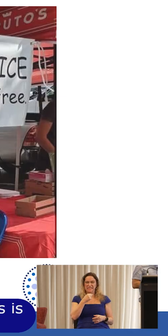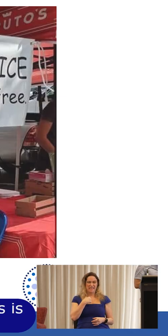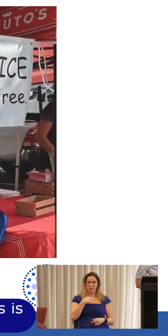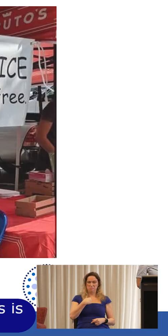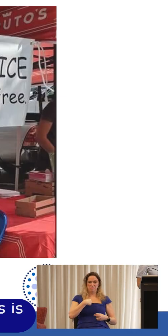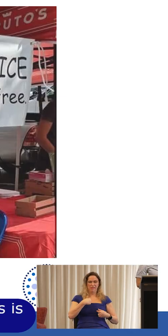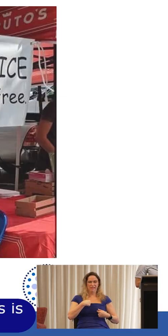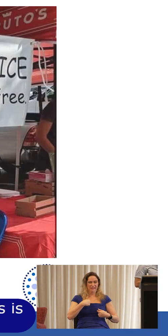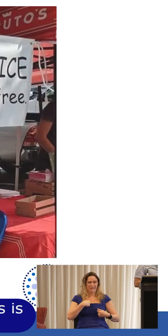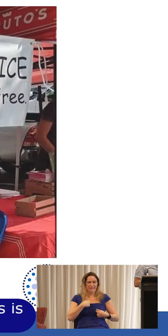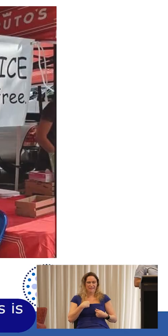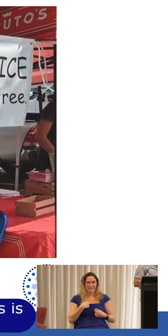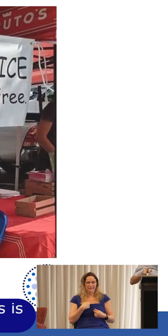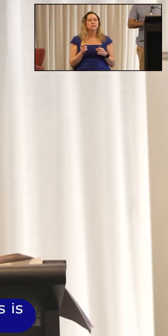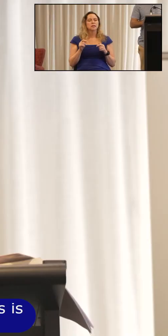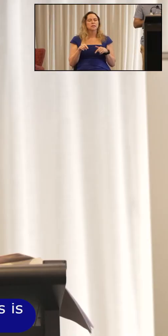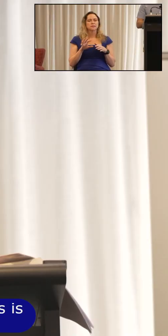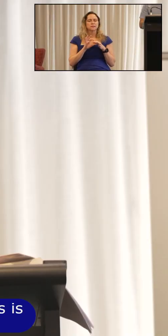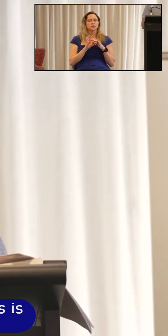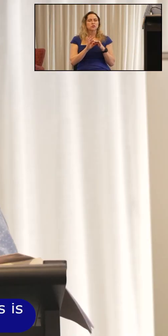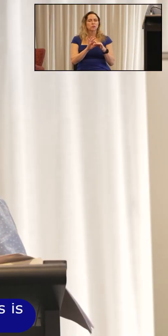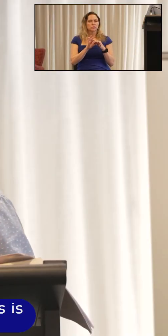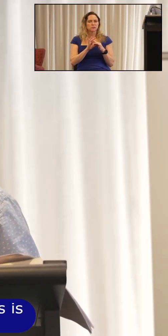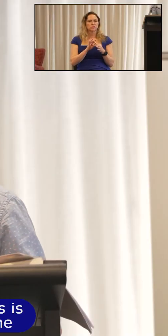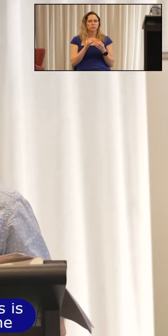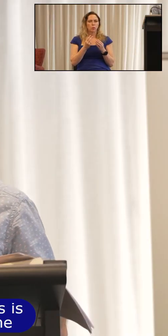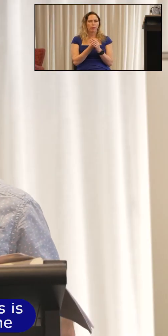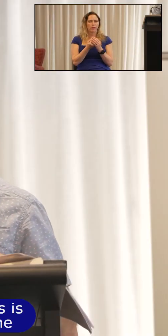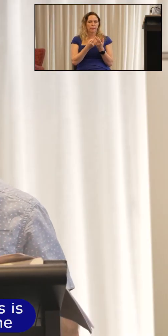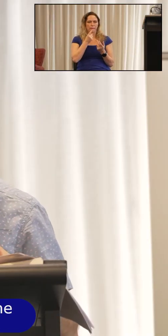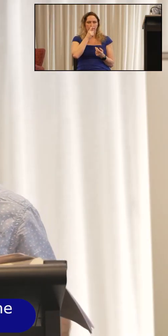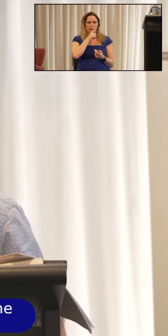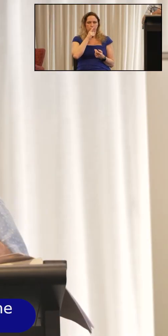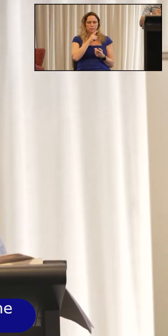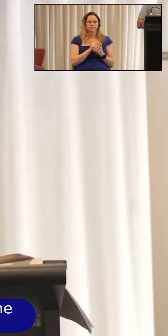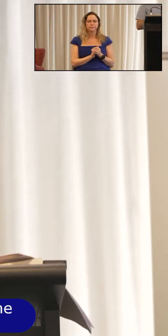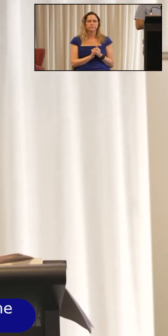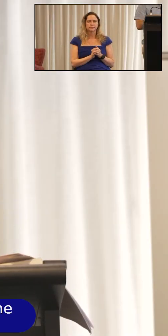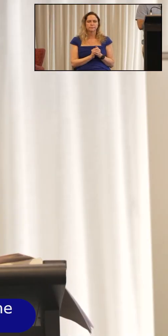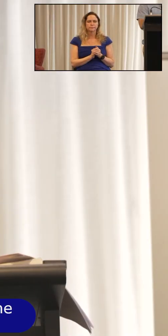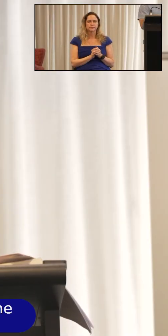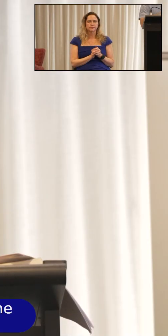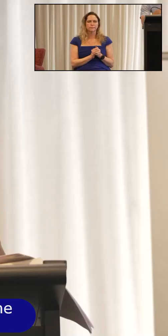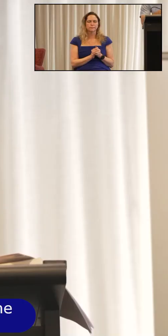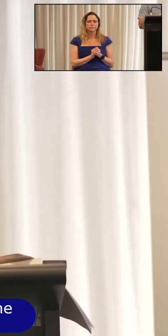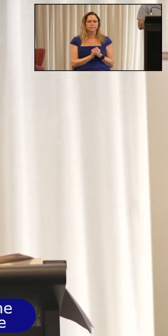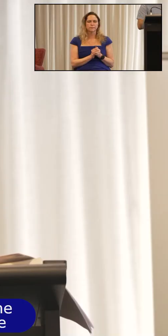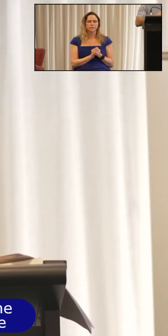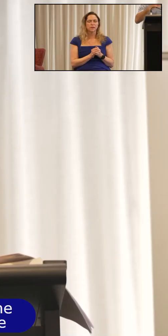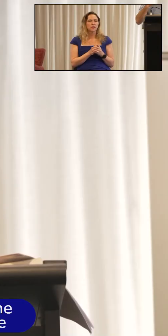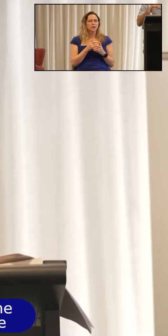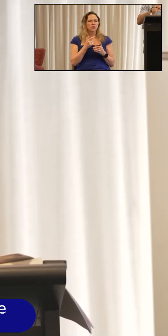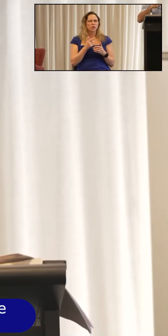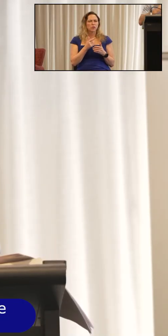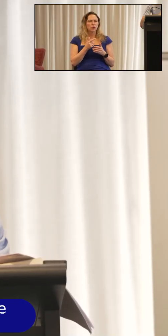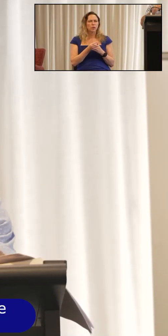is an association. So you can sense that sometimes one of the things that we're up against is institutional life can become quite formal.